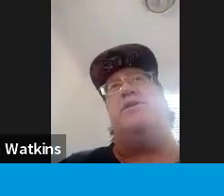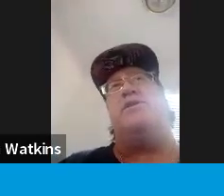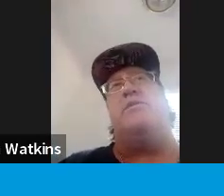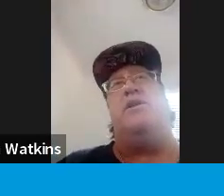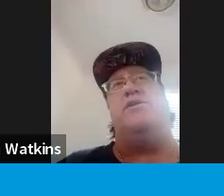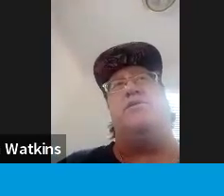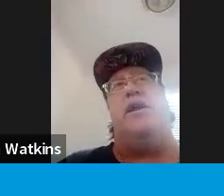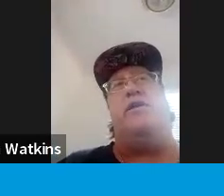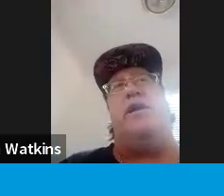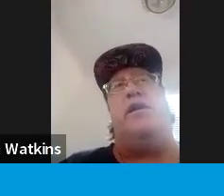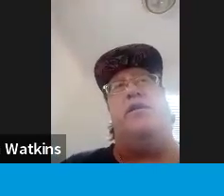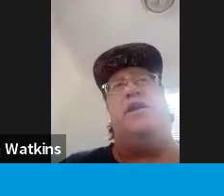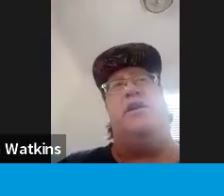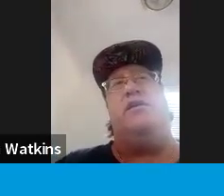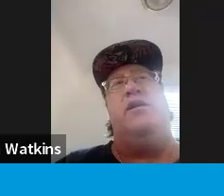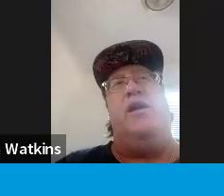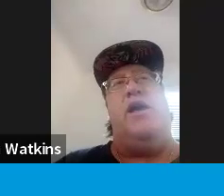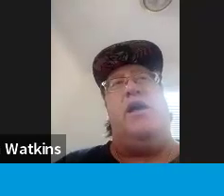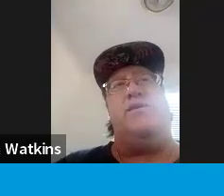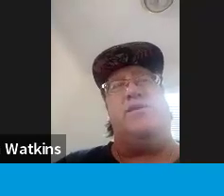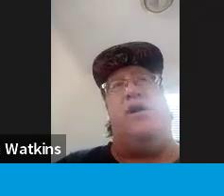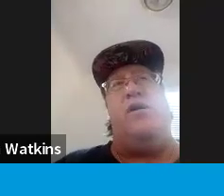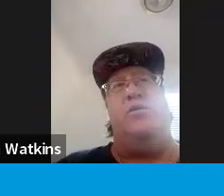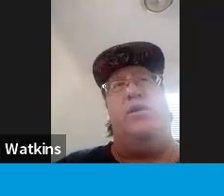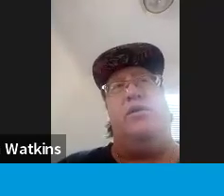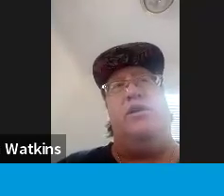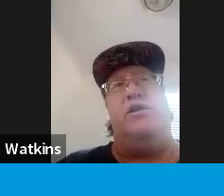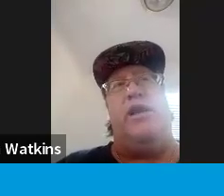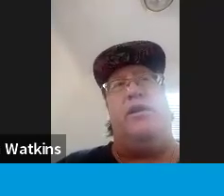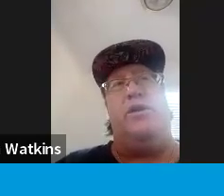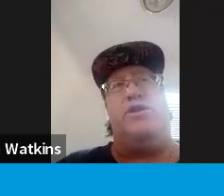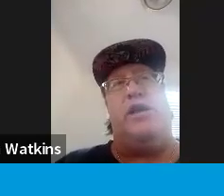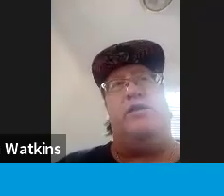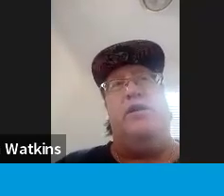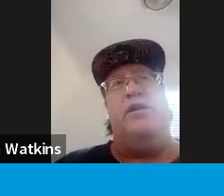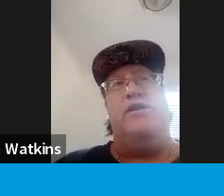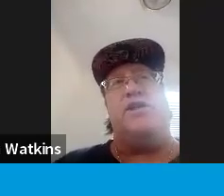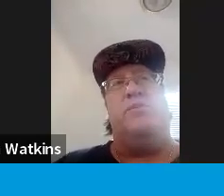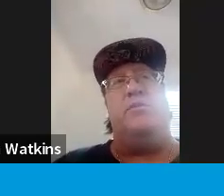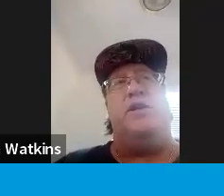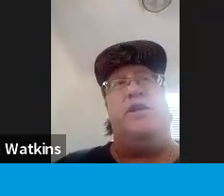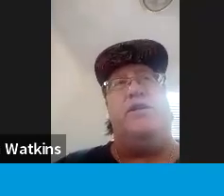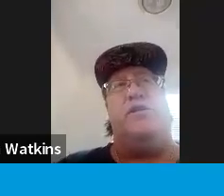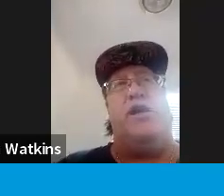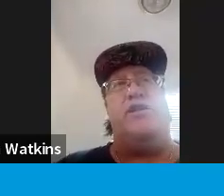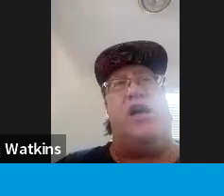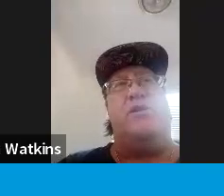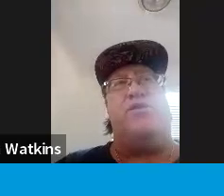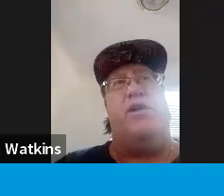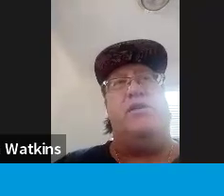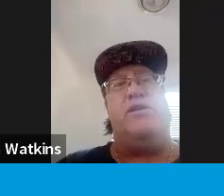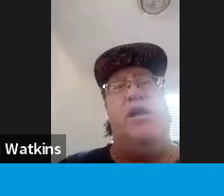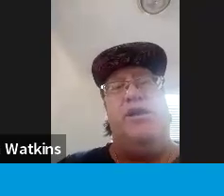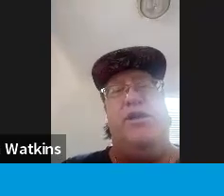the vision statement is great. I think it has all the word and the language that the subcommittee did a great job